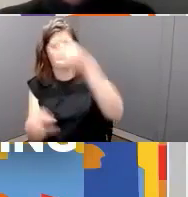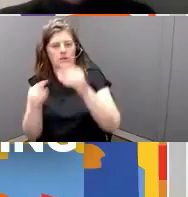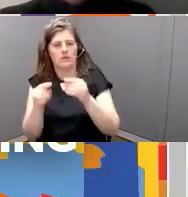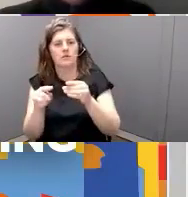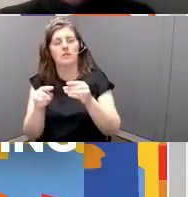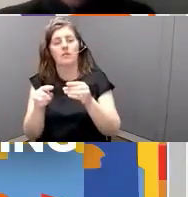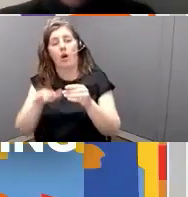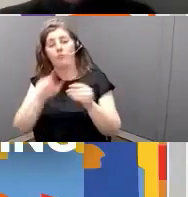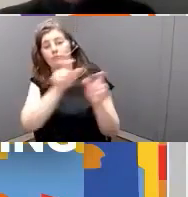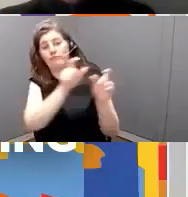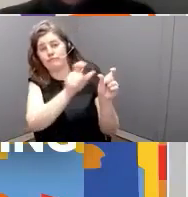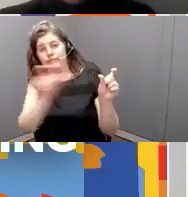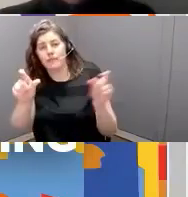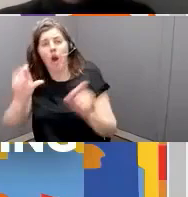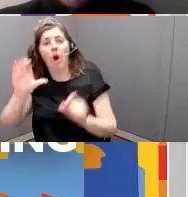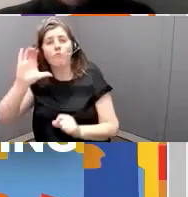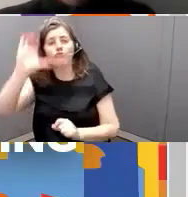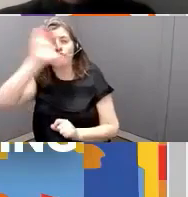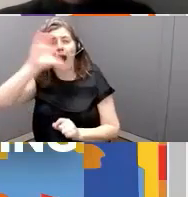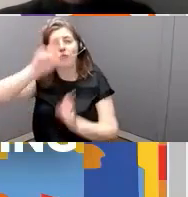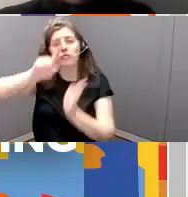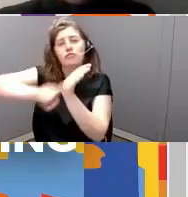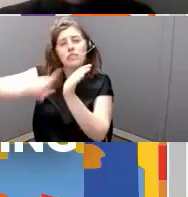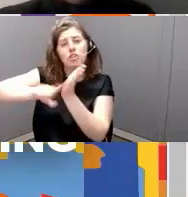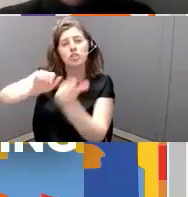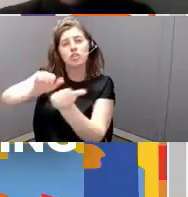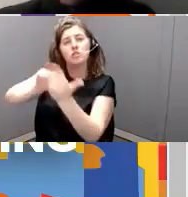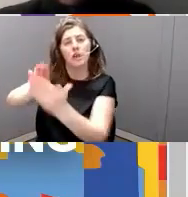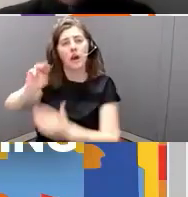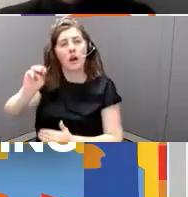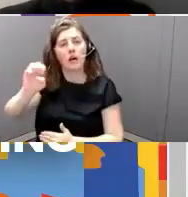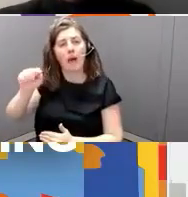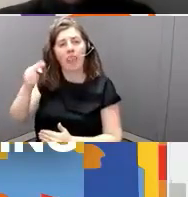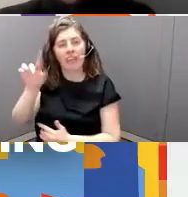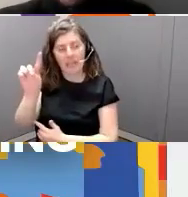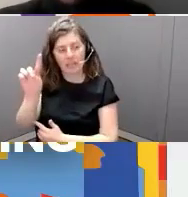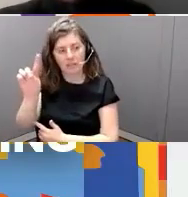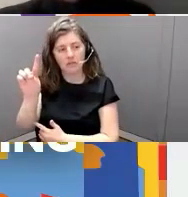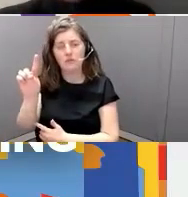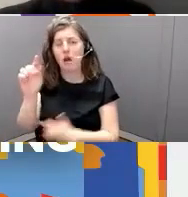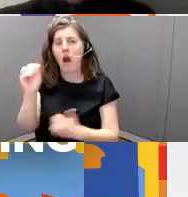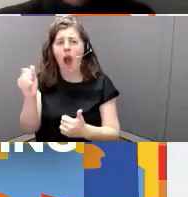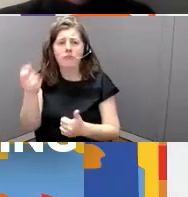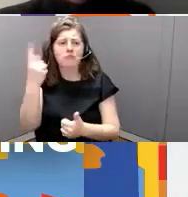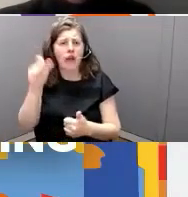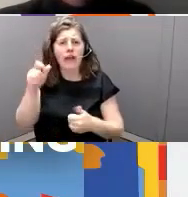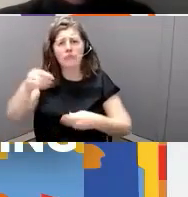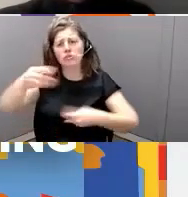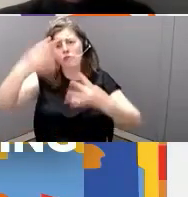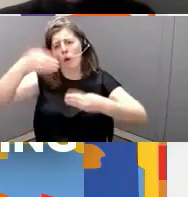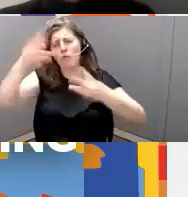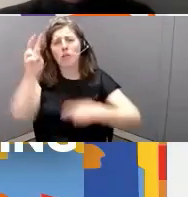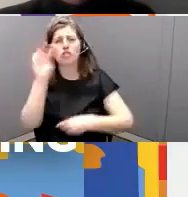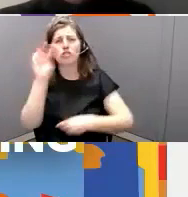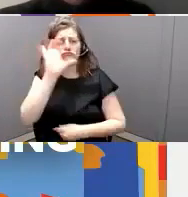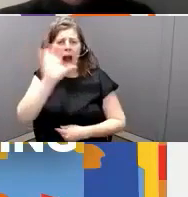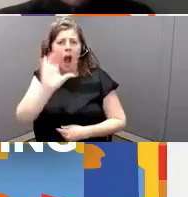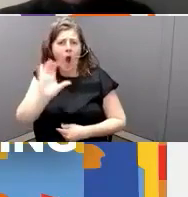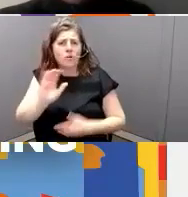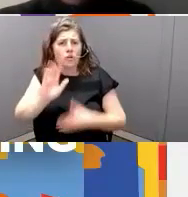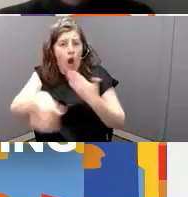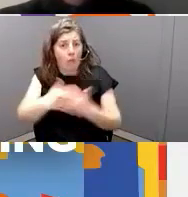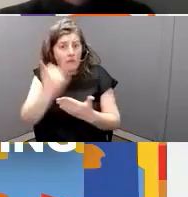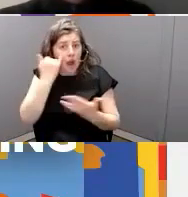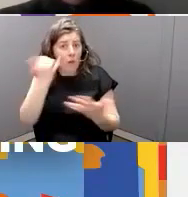the right, browse research method. Now, I can scroll down and just browse if I'd